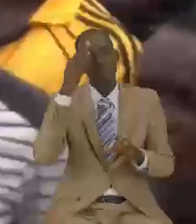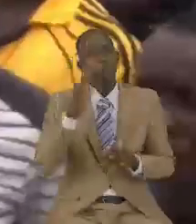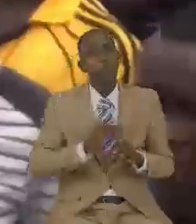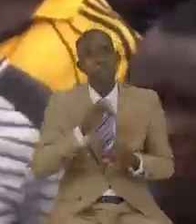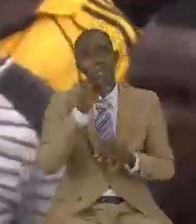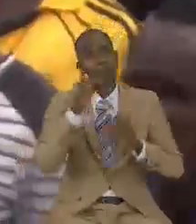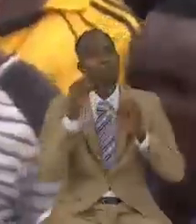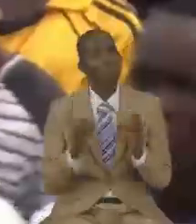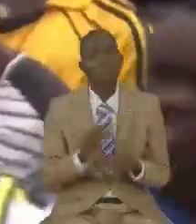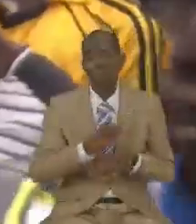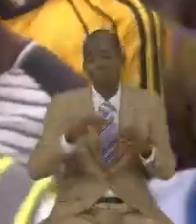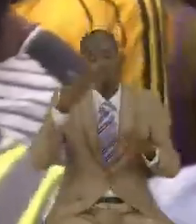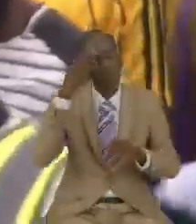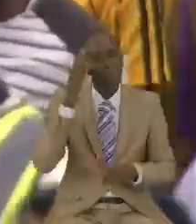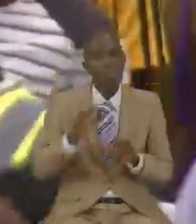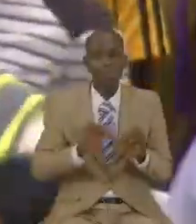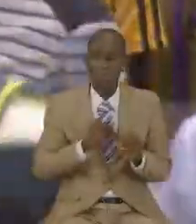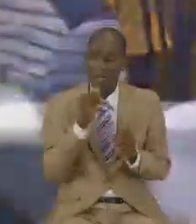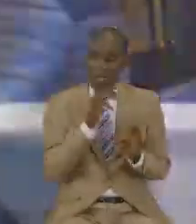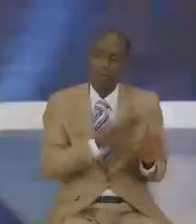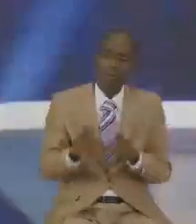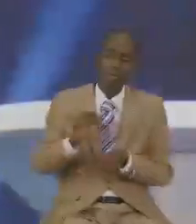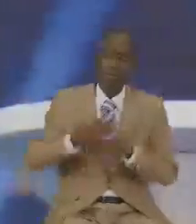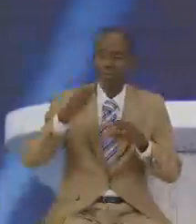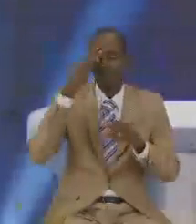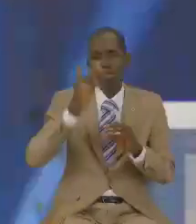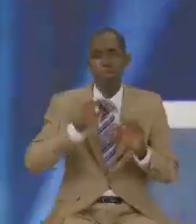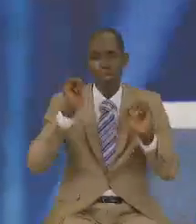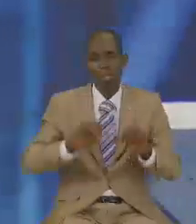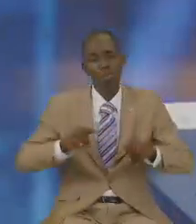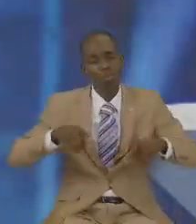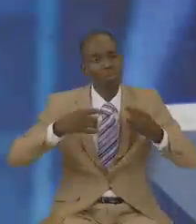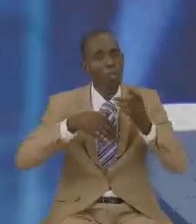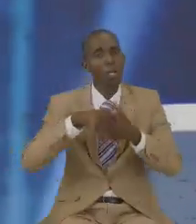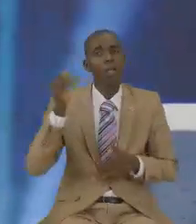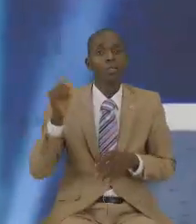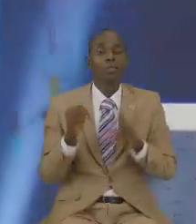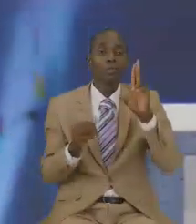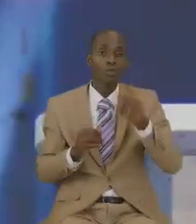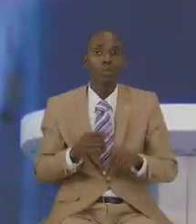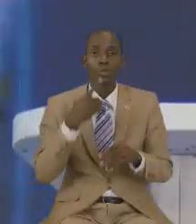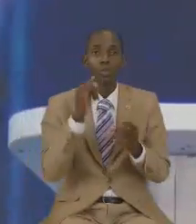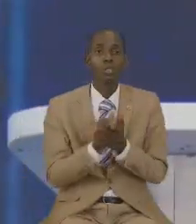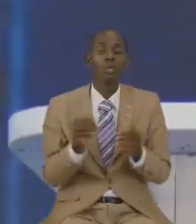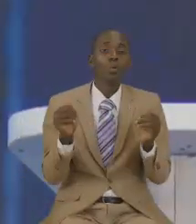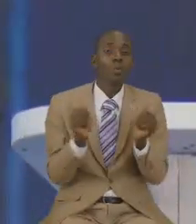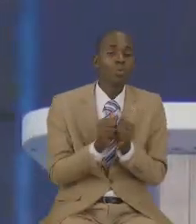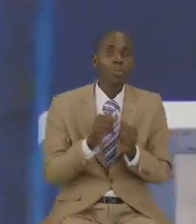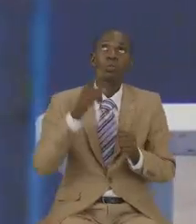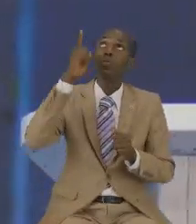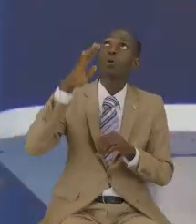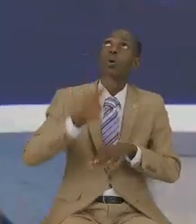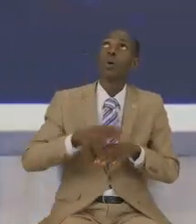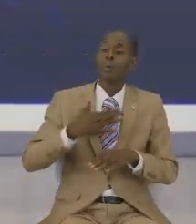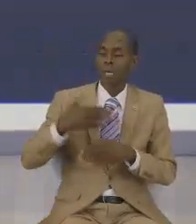not. I don't know whether I can move forward or not. You have the mind, and you say, with God on my side and myself on